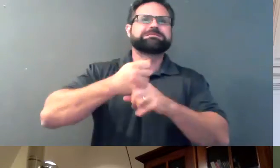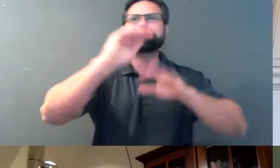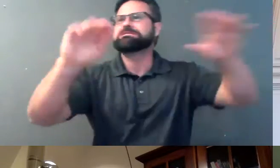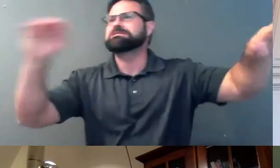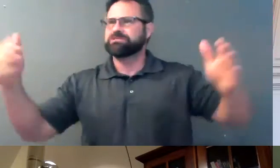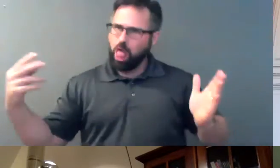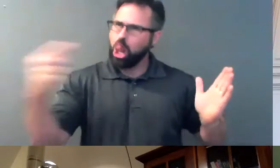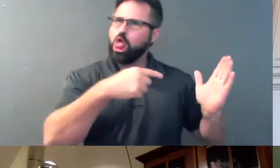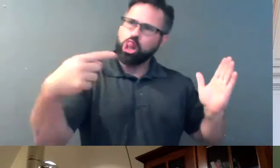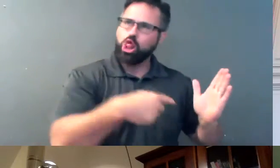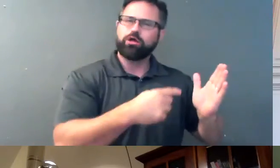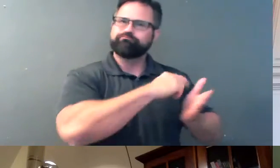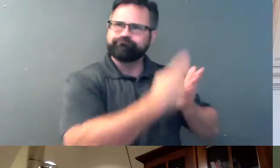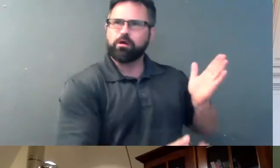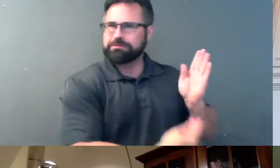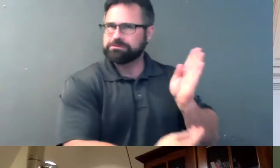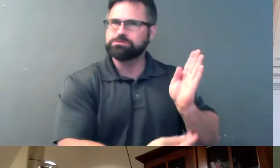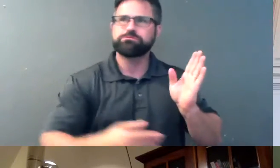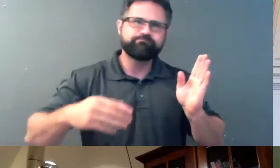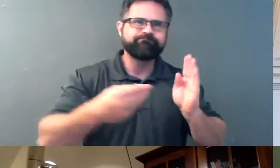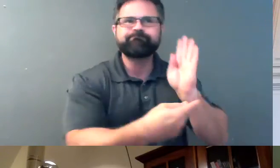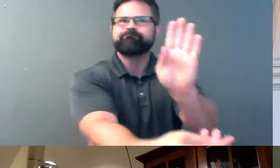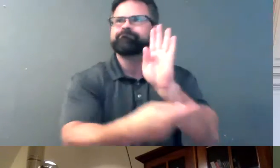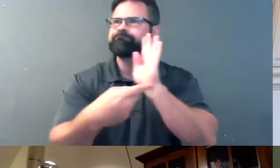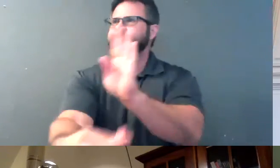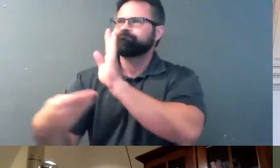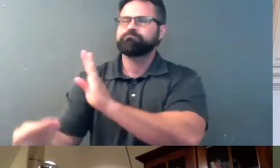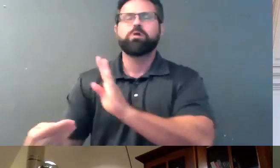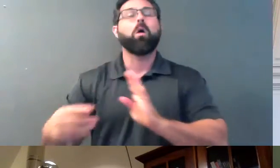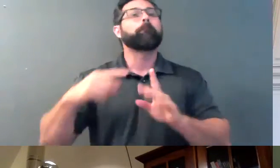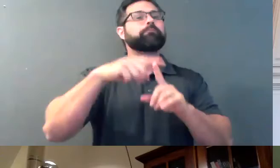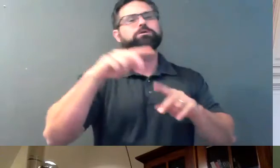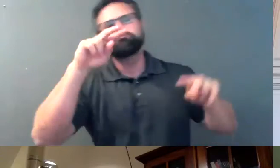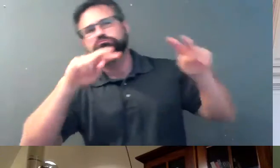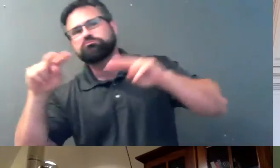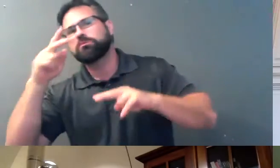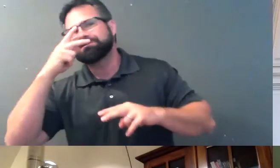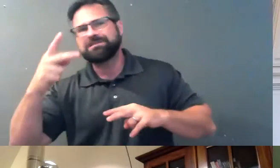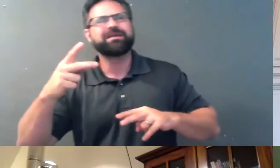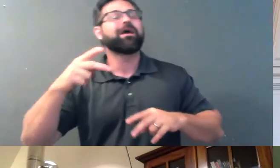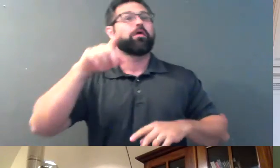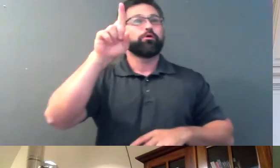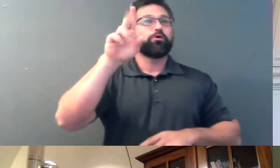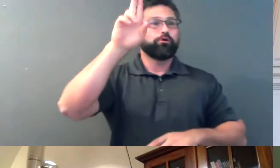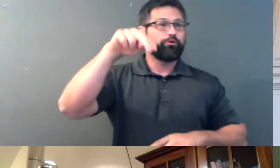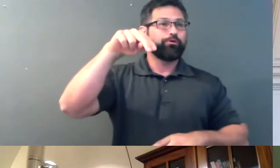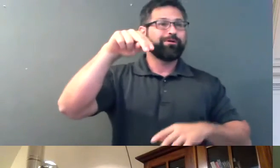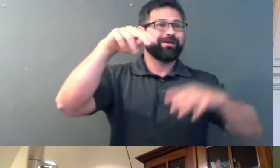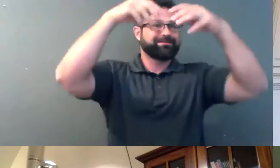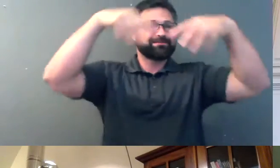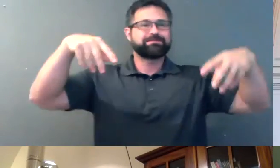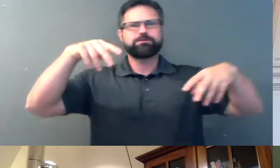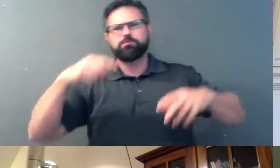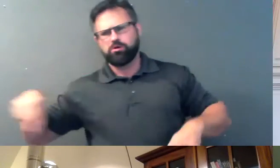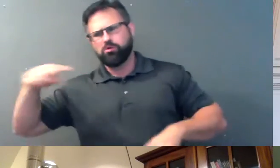monitor progress or lack of progress closely in the entire UN system. So we continued